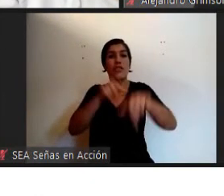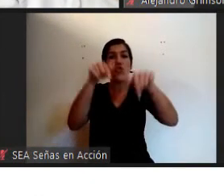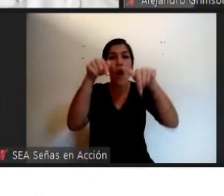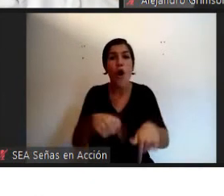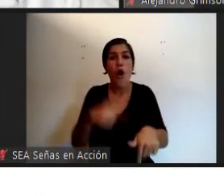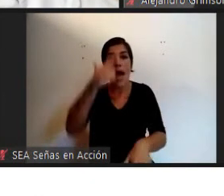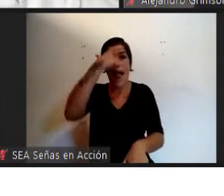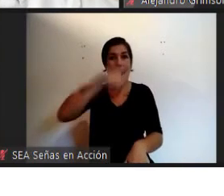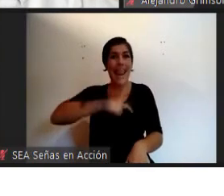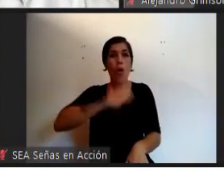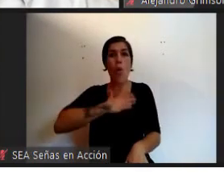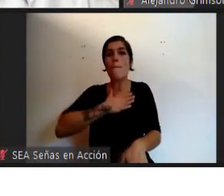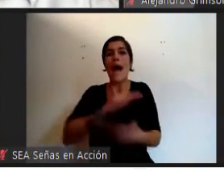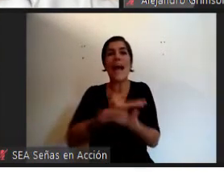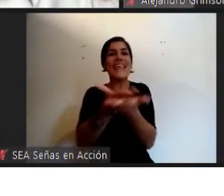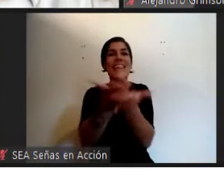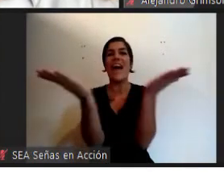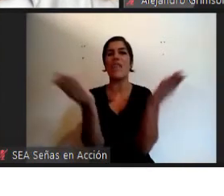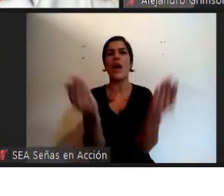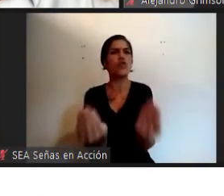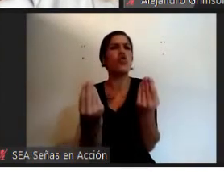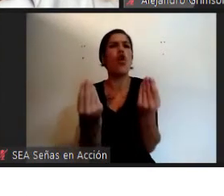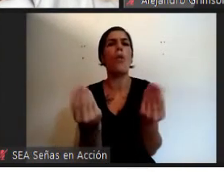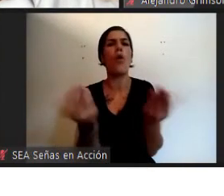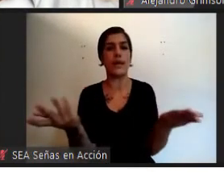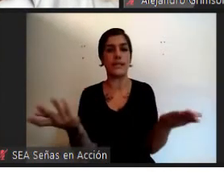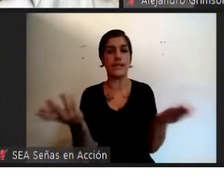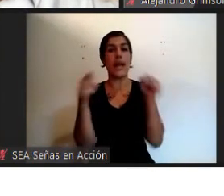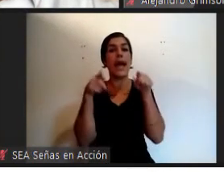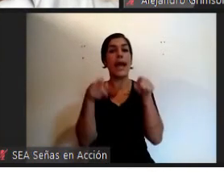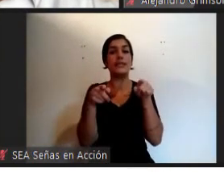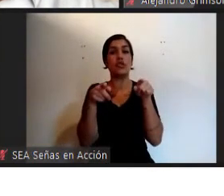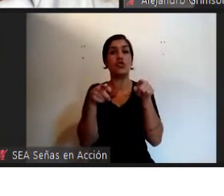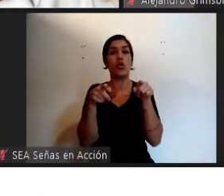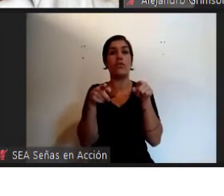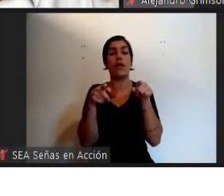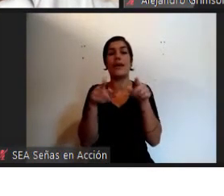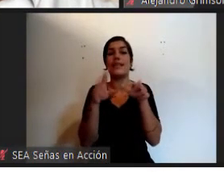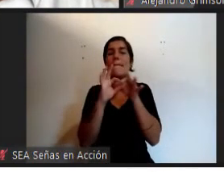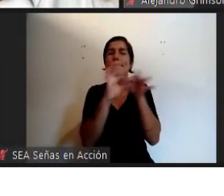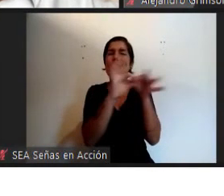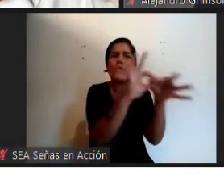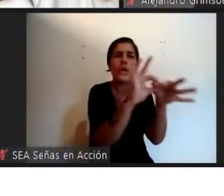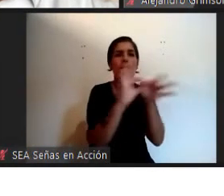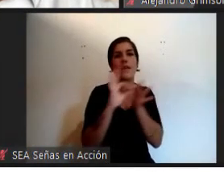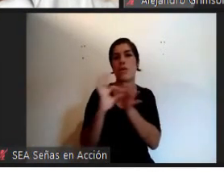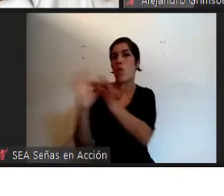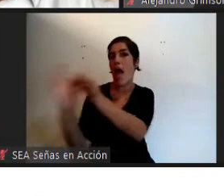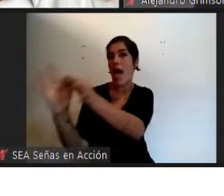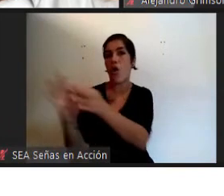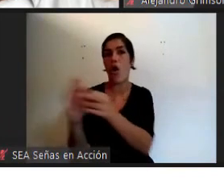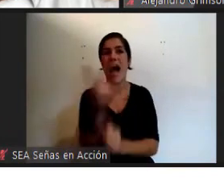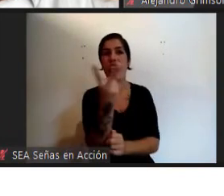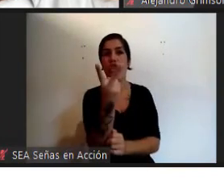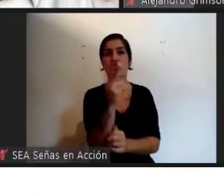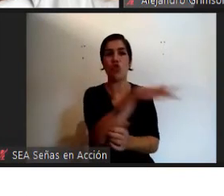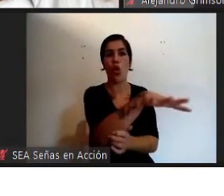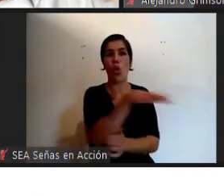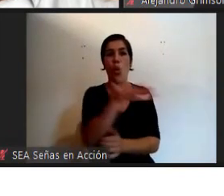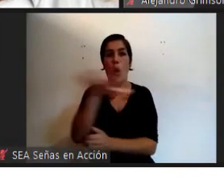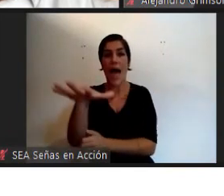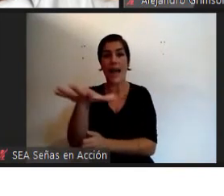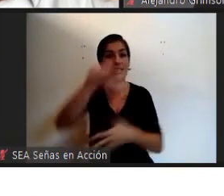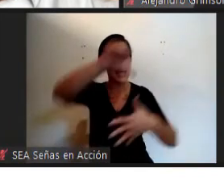This new contemporary humanism has a lot to do with two regions in the world, Latin America and Africa. And